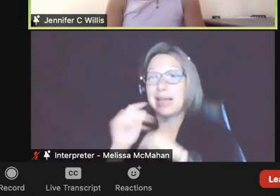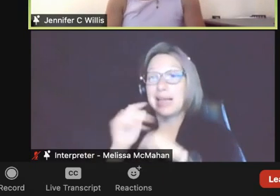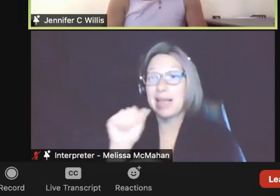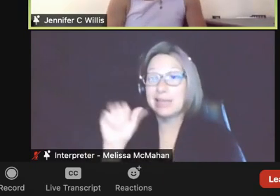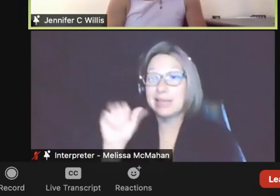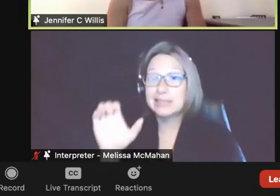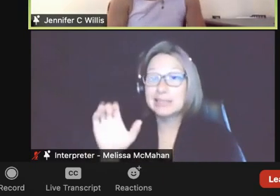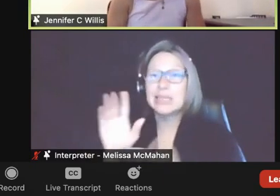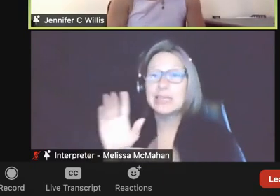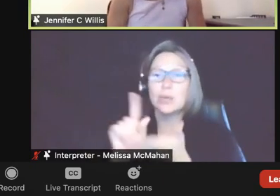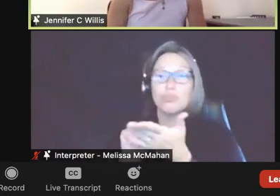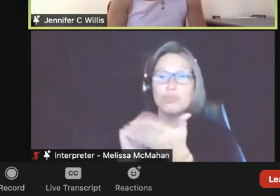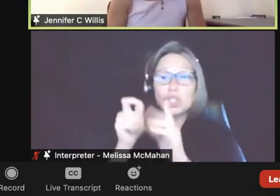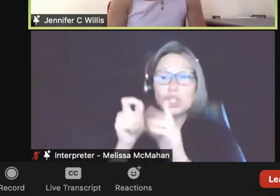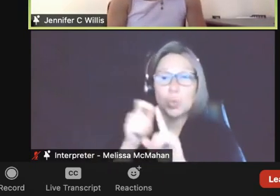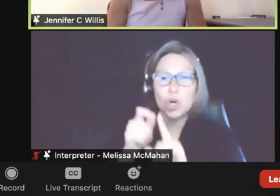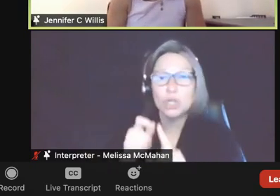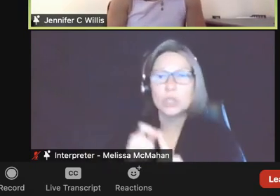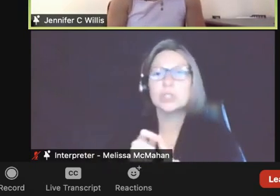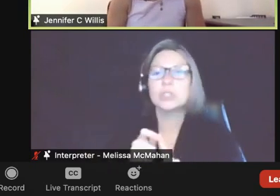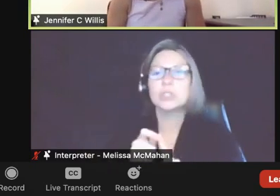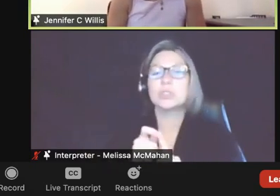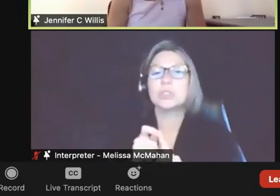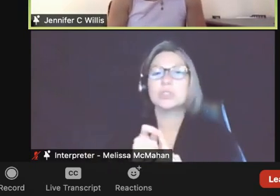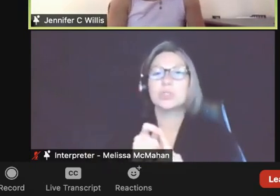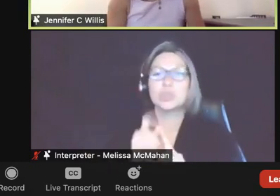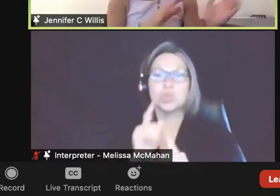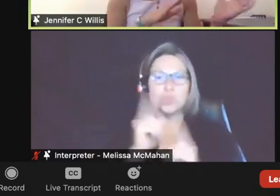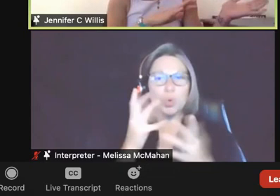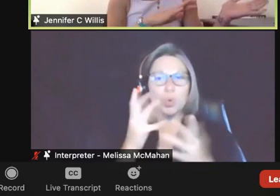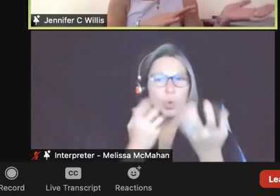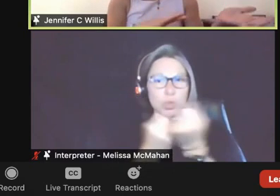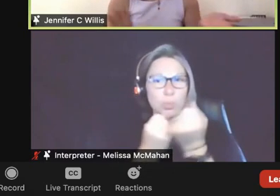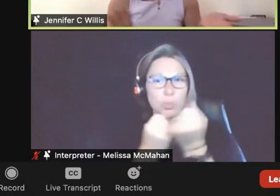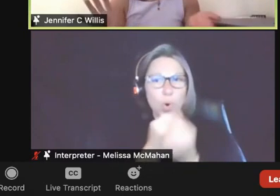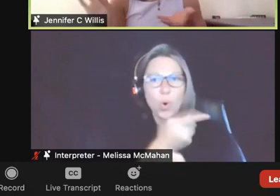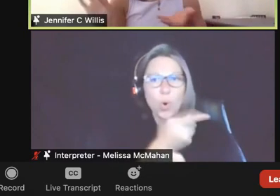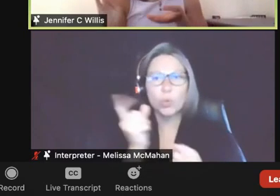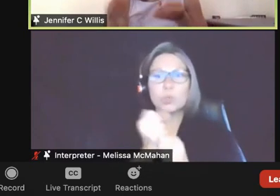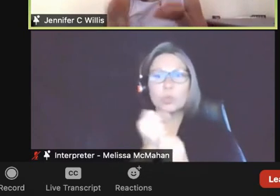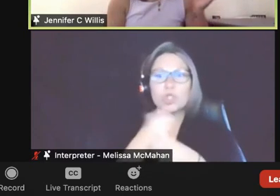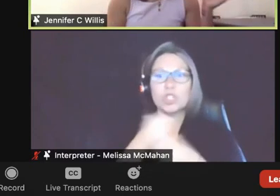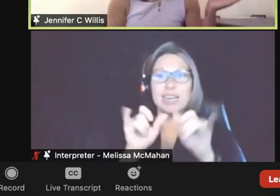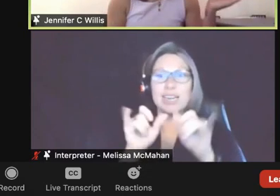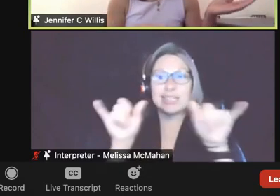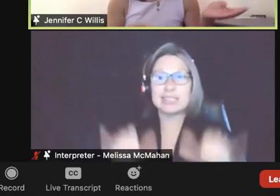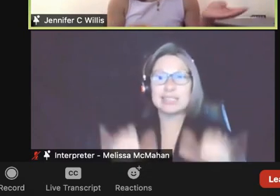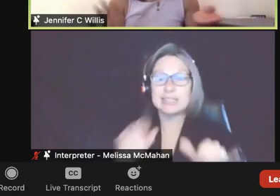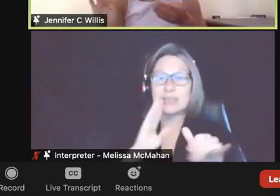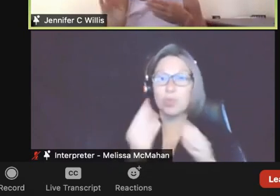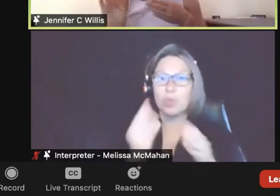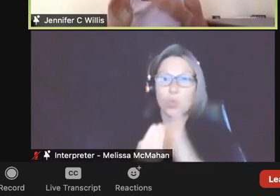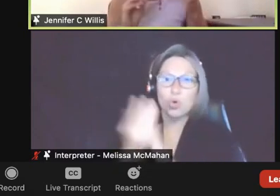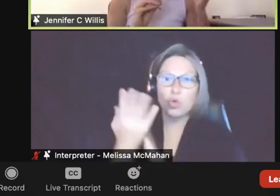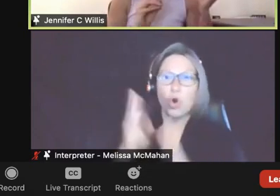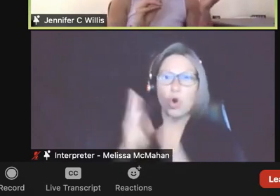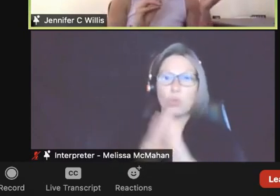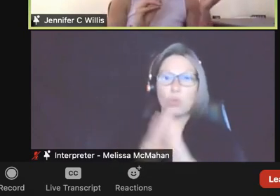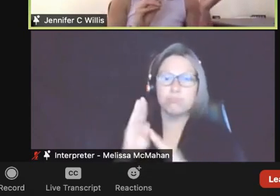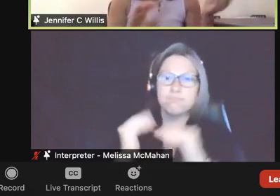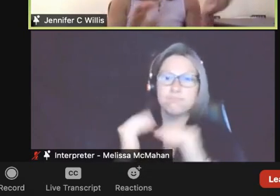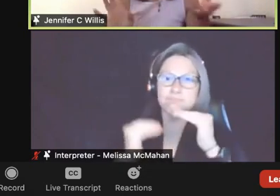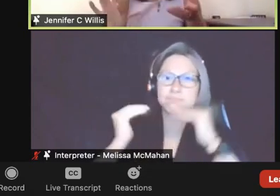words. So we're really talking about hopefully supporting you all in creating a system that will grow and build with the child to move them along, not